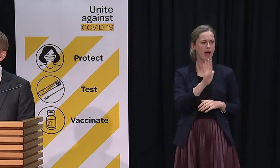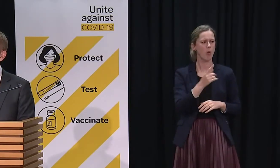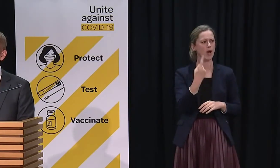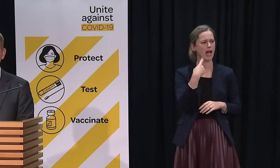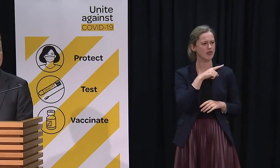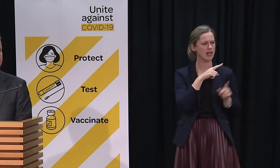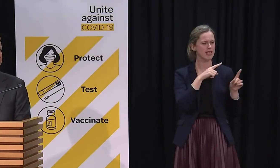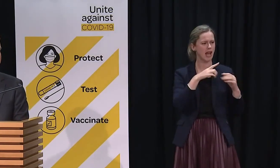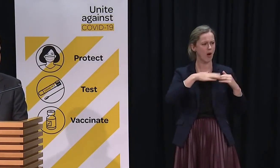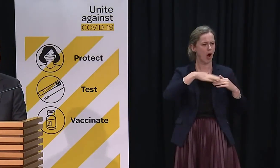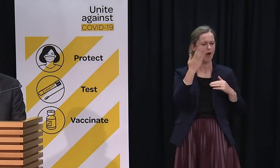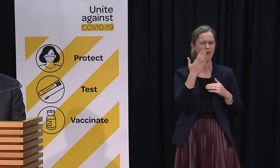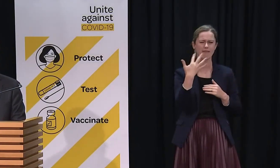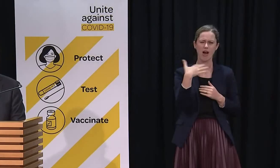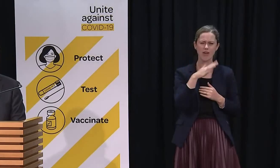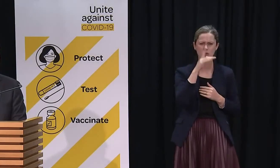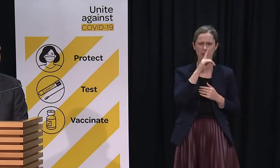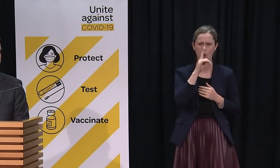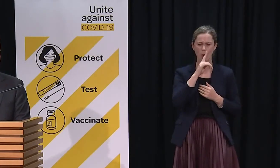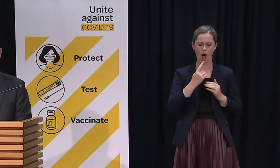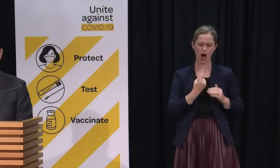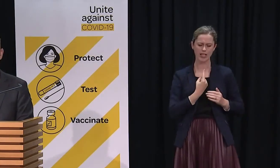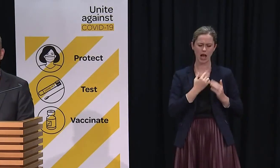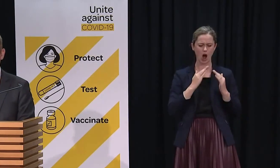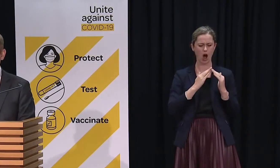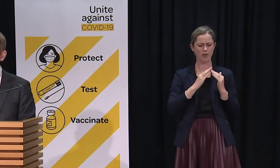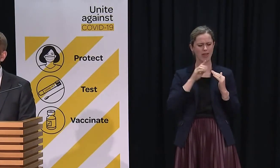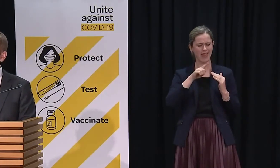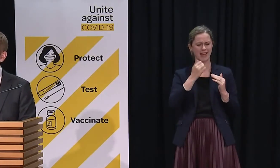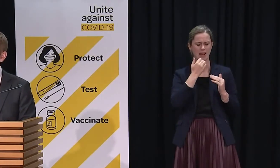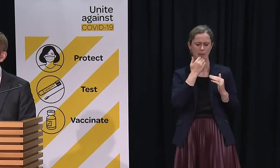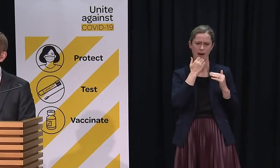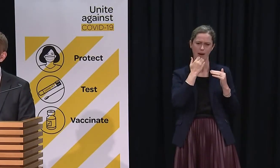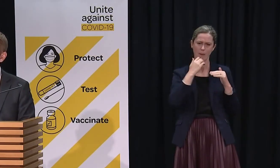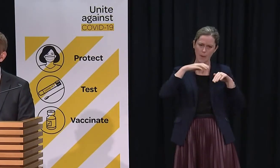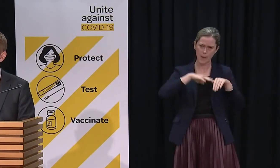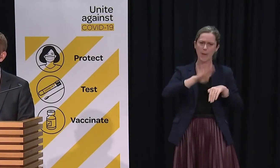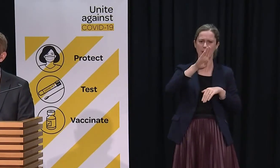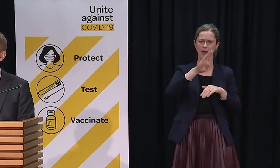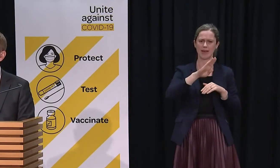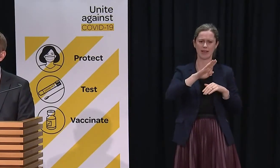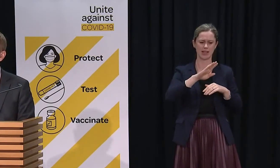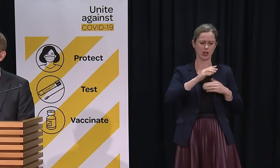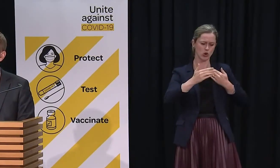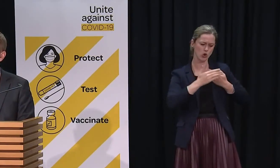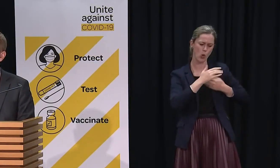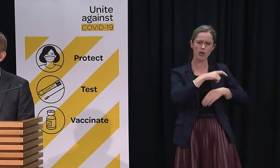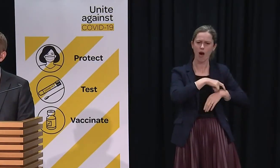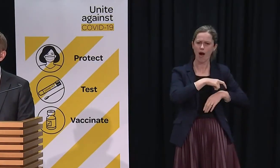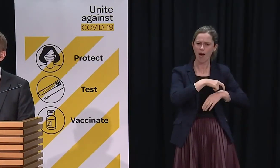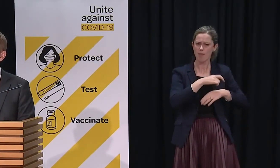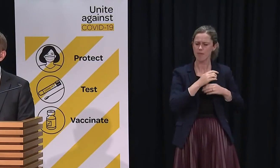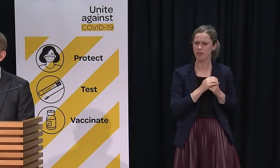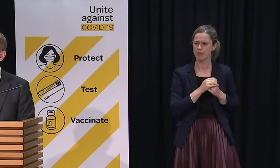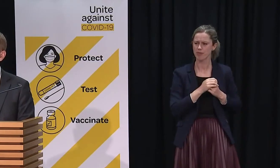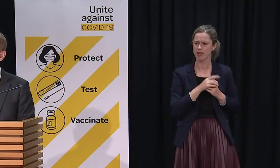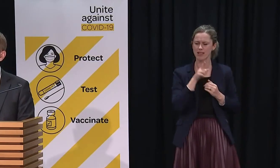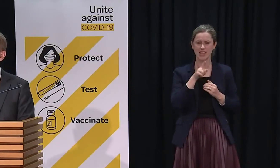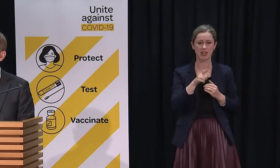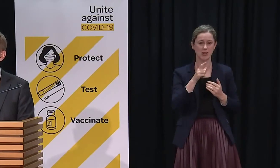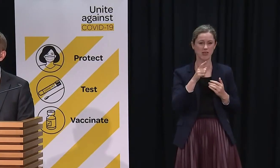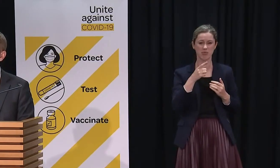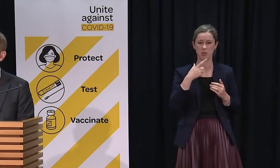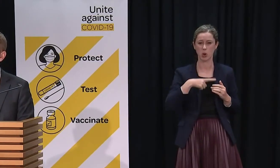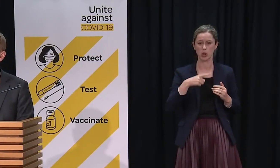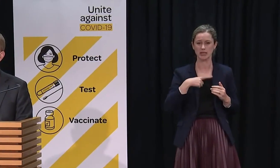Dr. Blanchard, and it's now over 500. That's a pretty sizable jump in a small amount of time. Is that sort of just reflective of